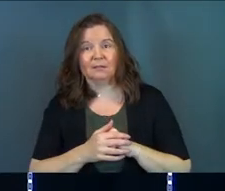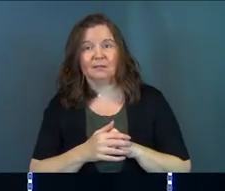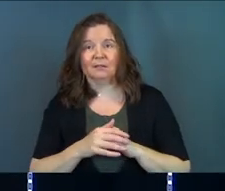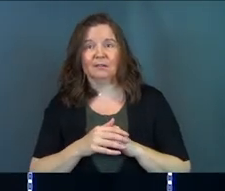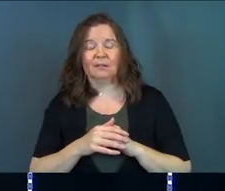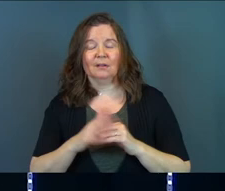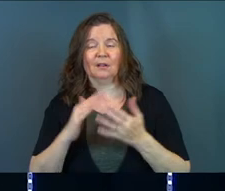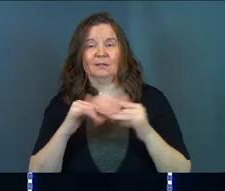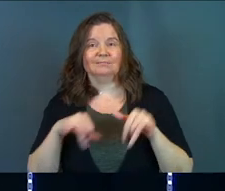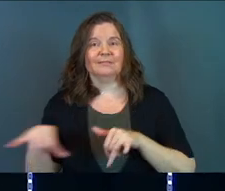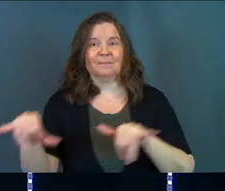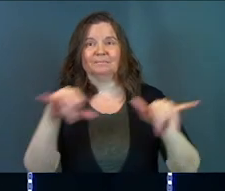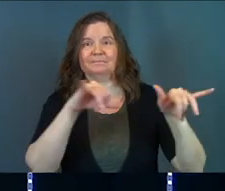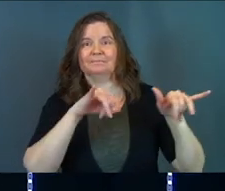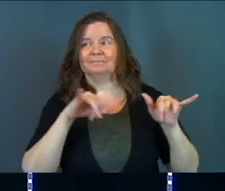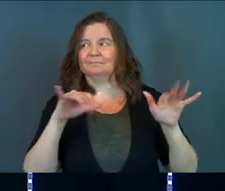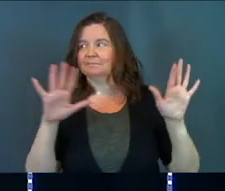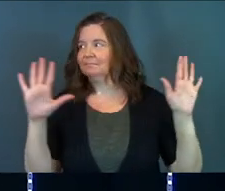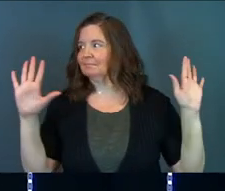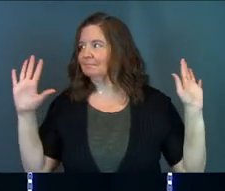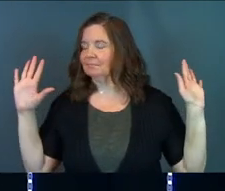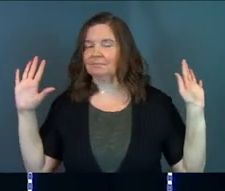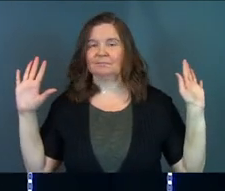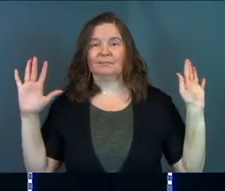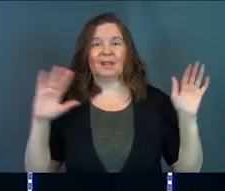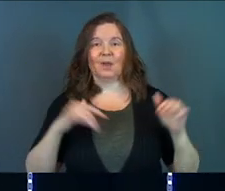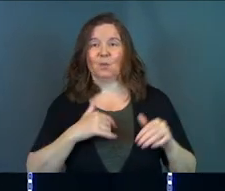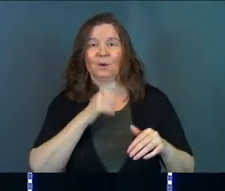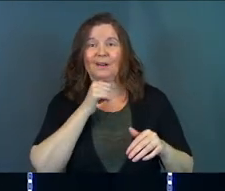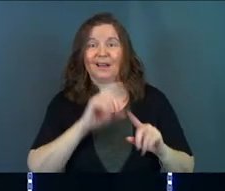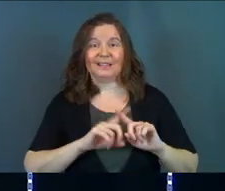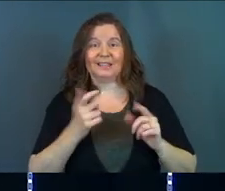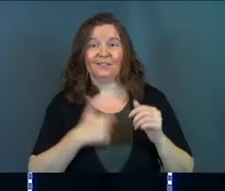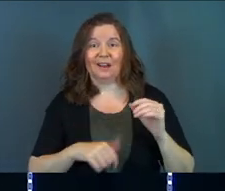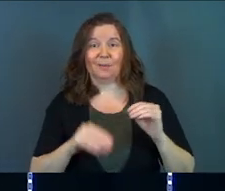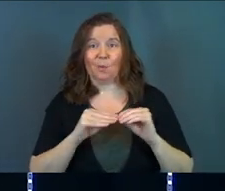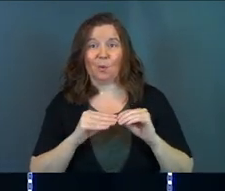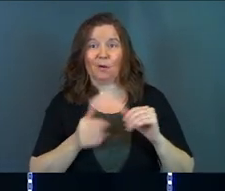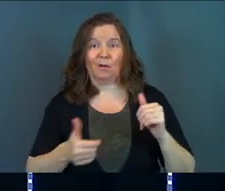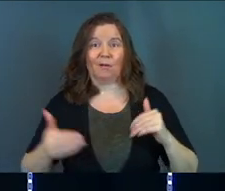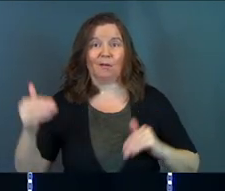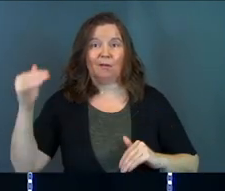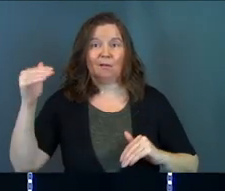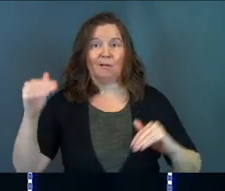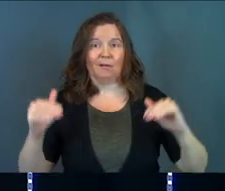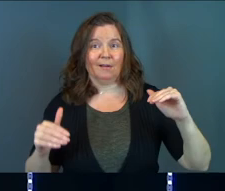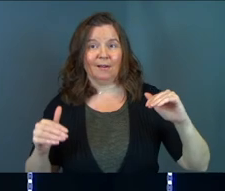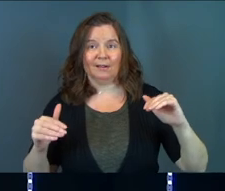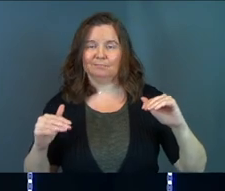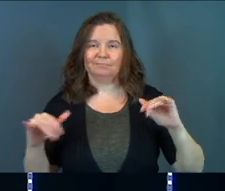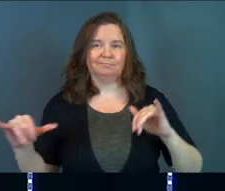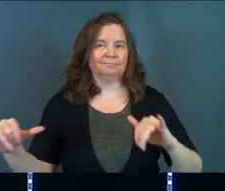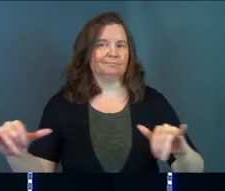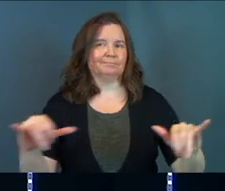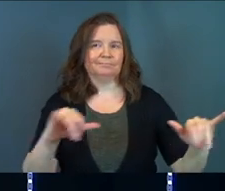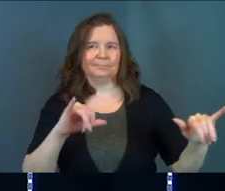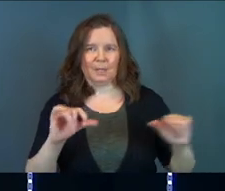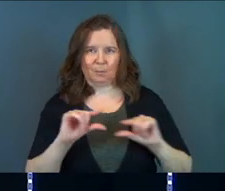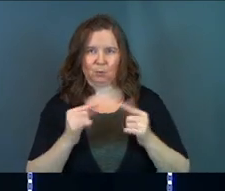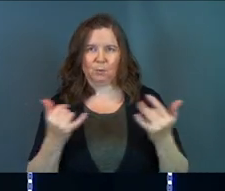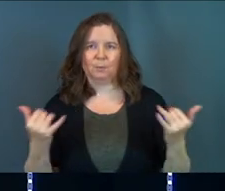it levels us all out. And we aren't different anymore. We're all in the same